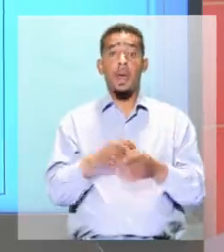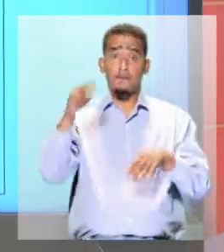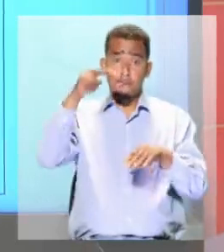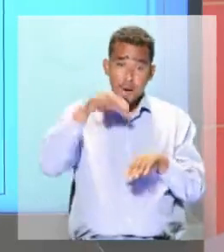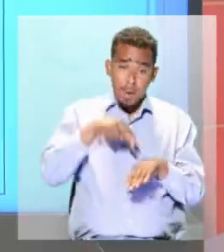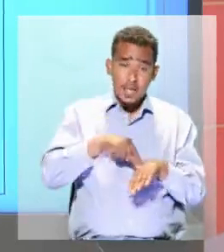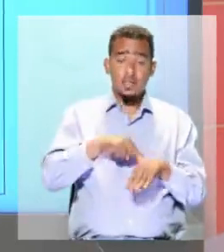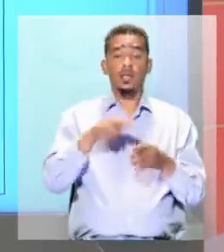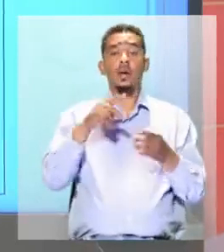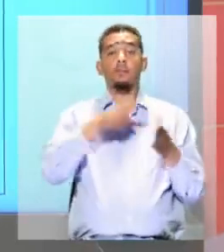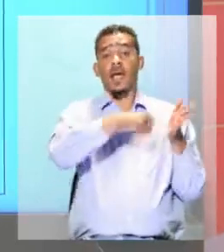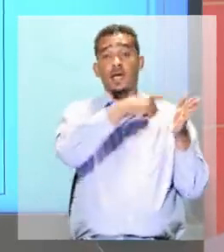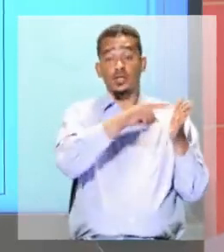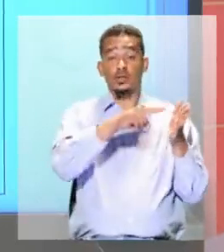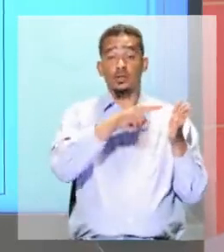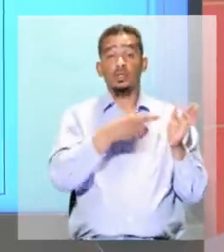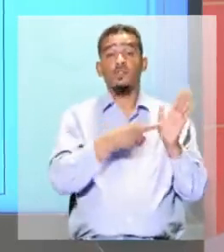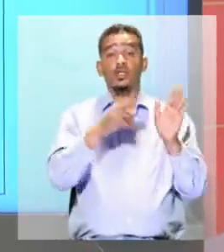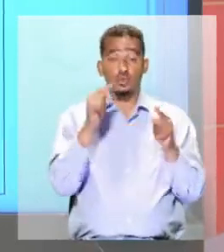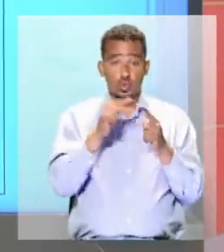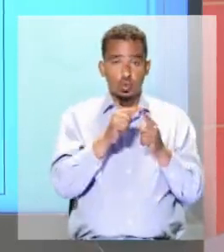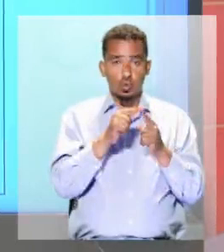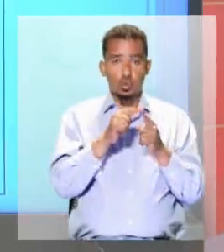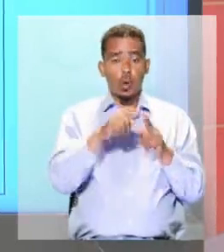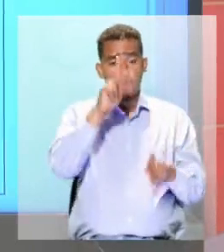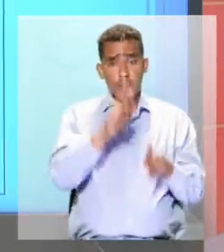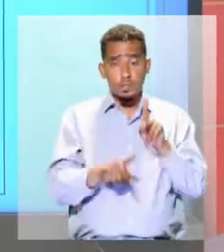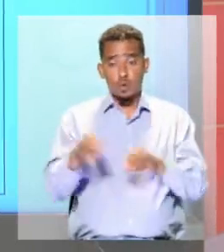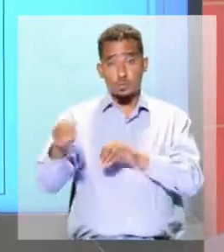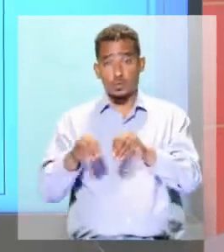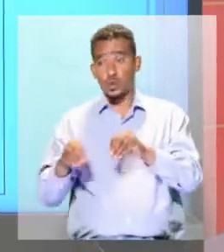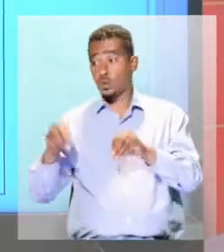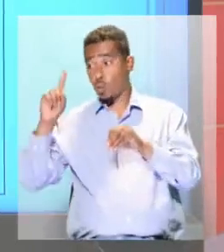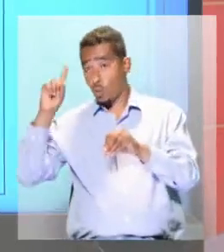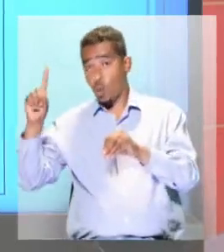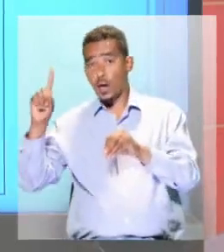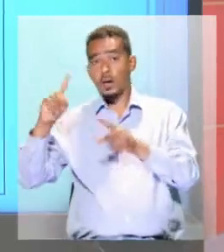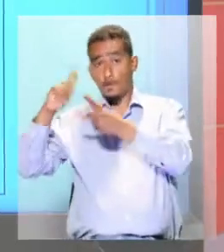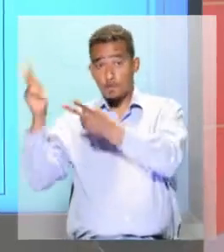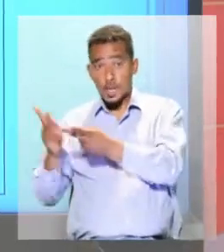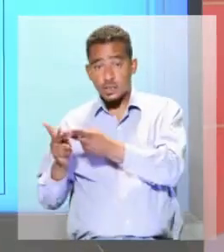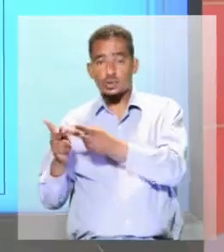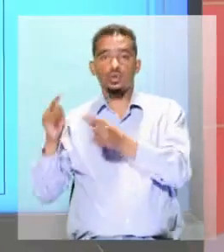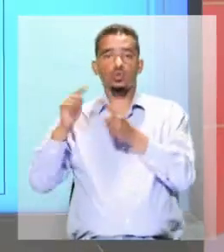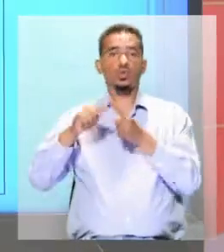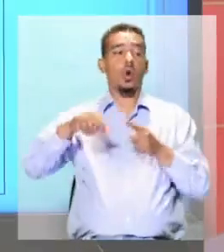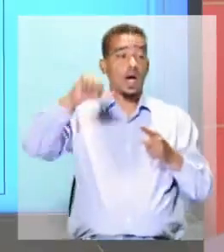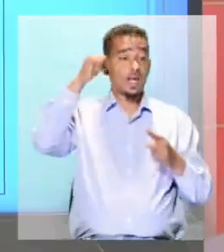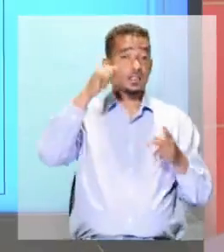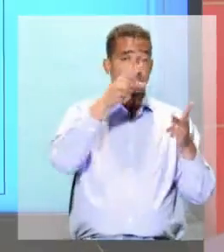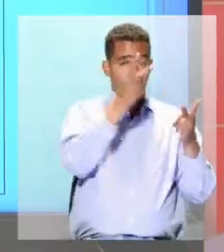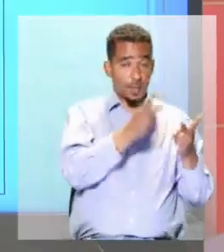Permanent migration refers to people movement from their original place of residence